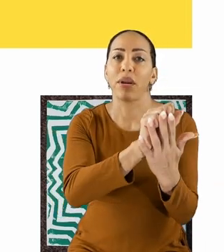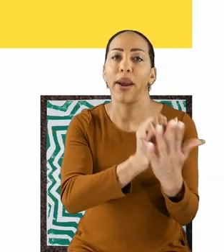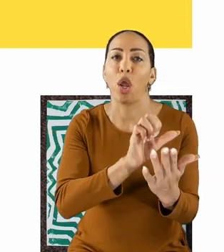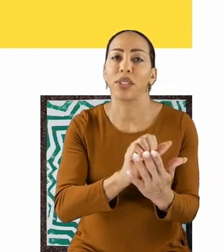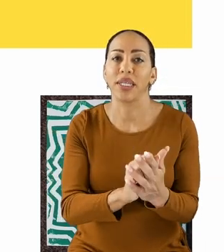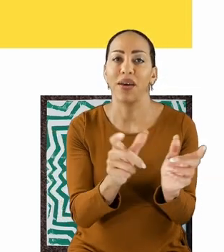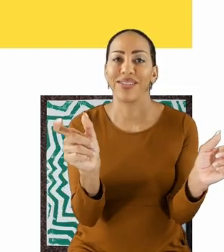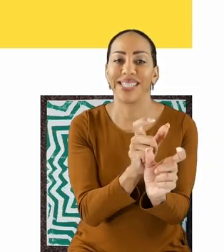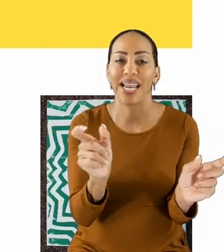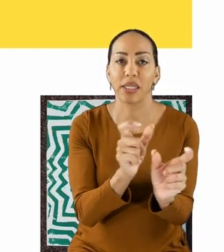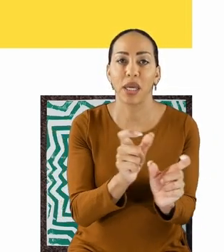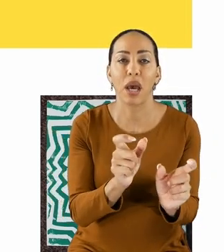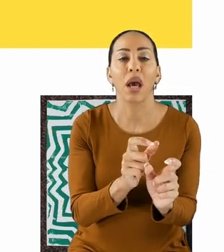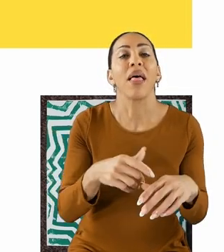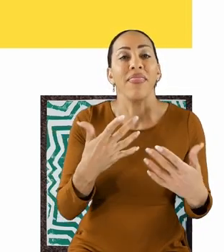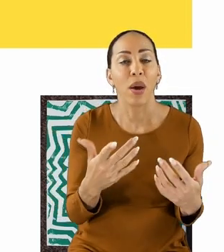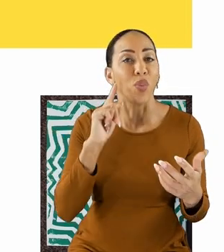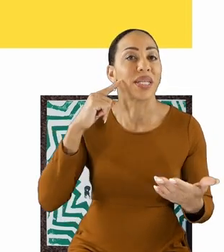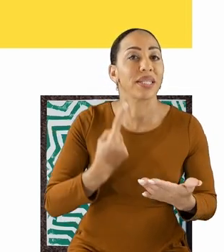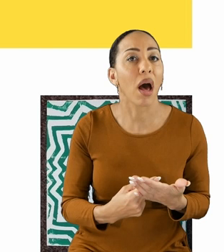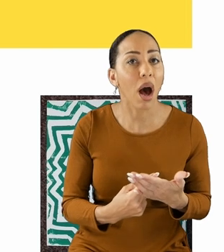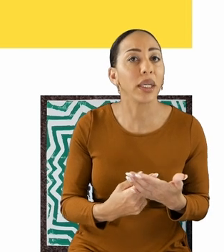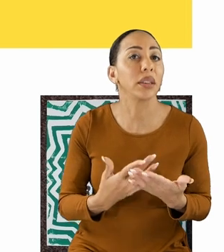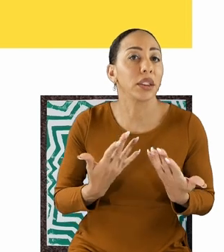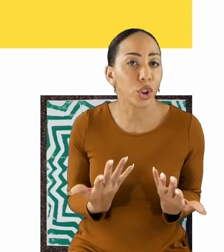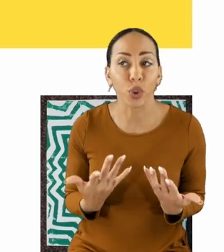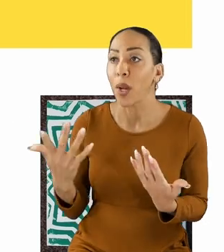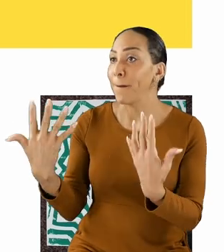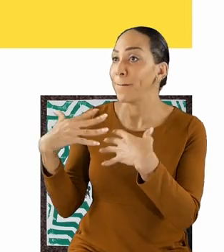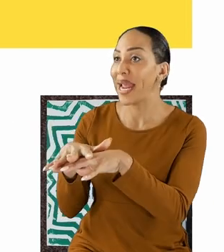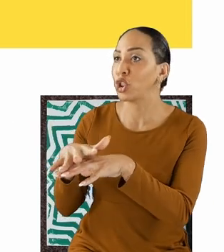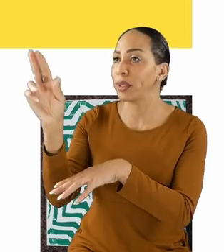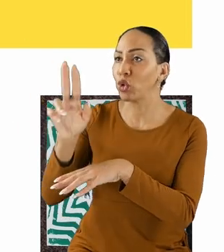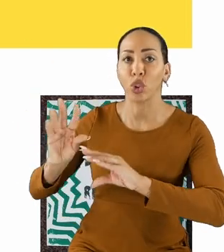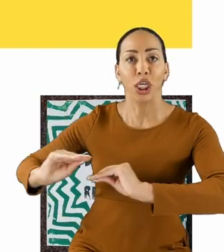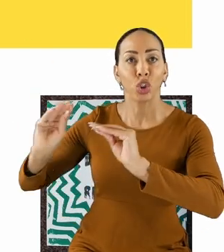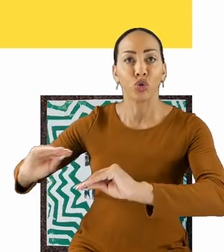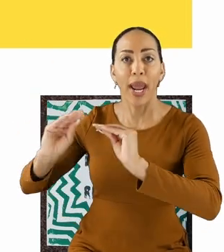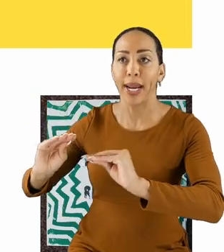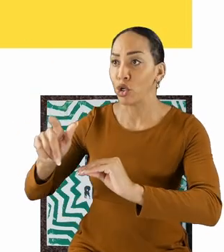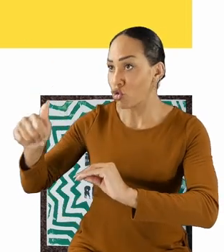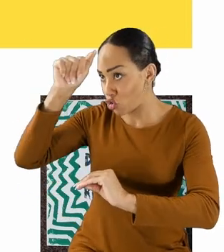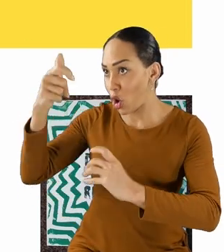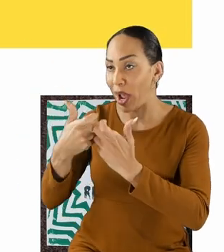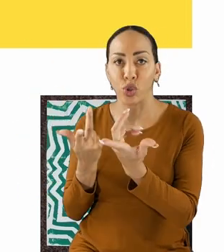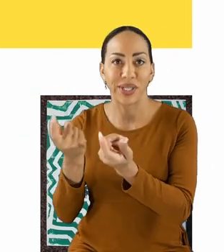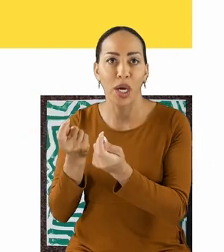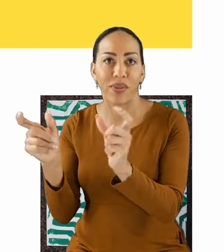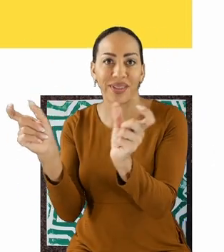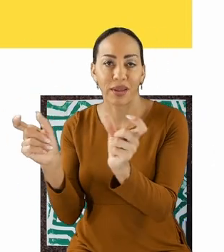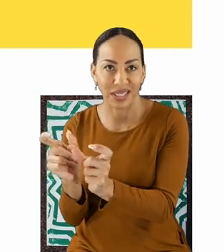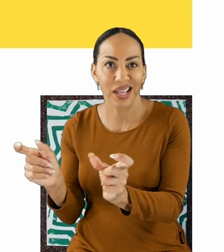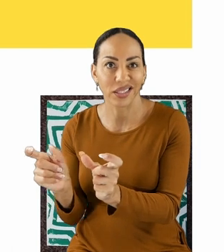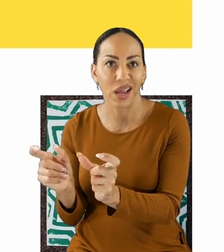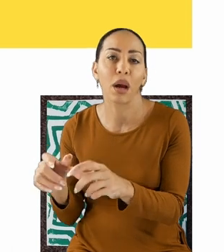did we do? We trained all the teachers to actually be able to deal with it. Now 98% of kids with dyslexia are in mainstream schools.